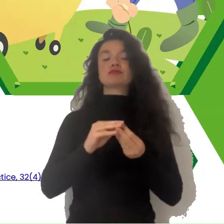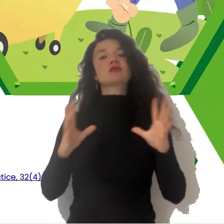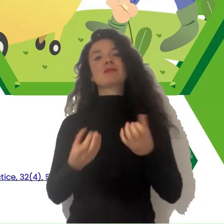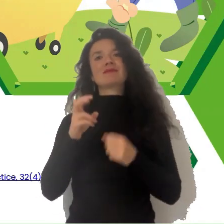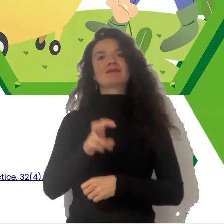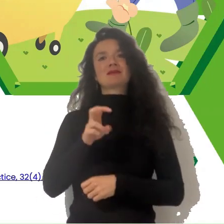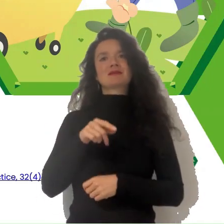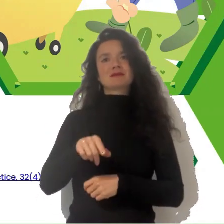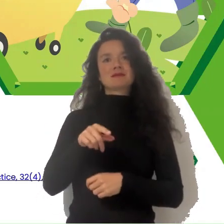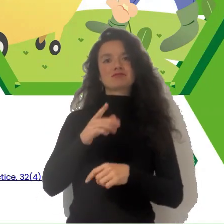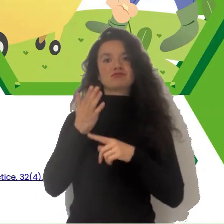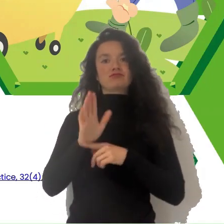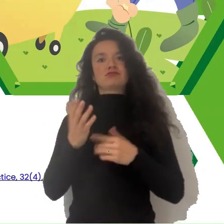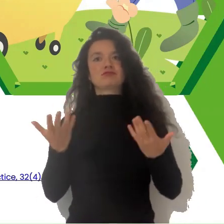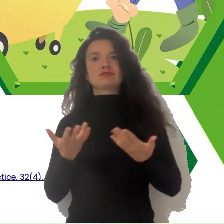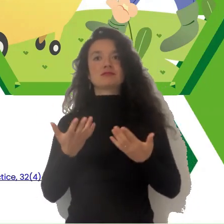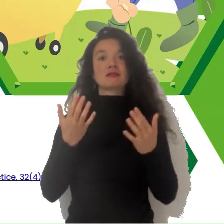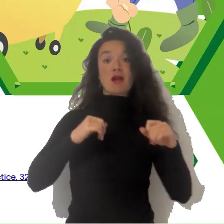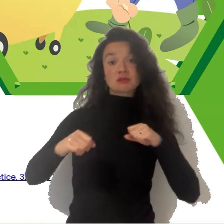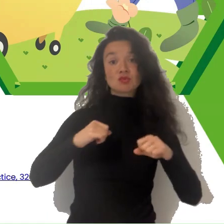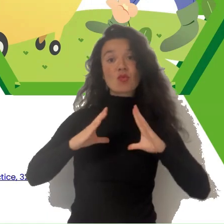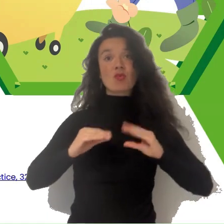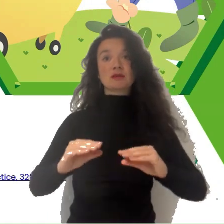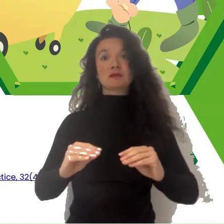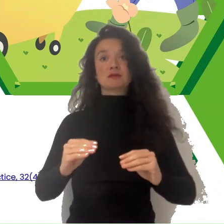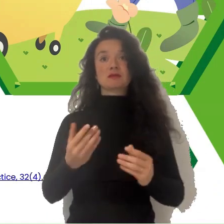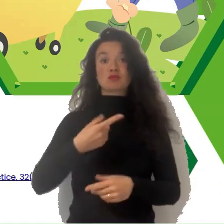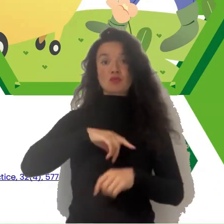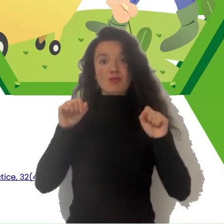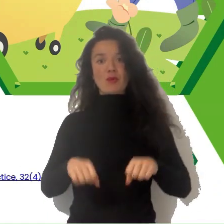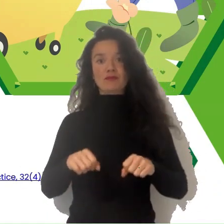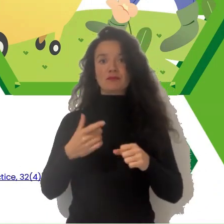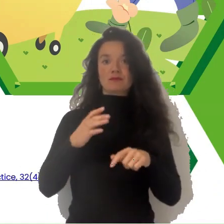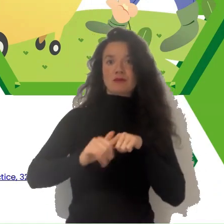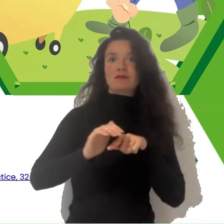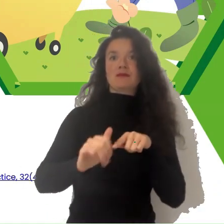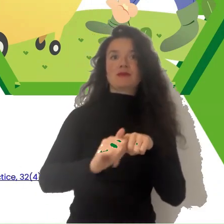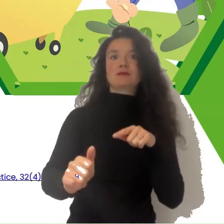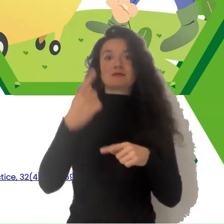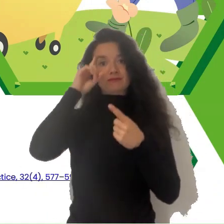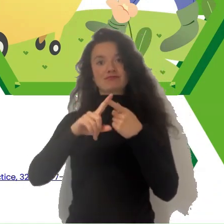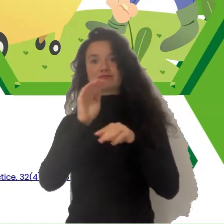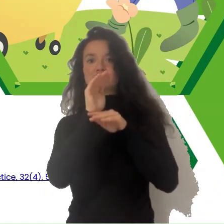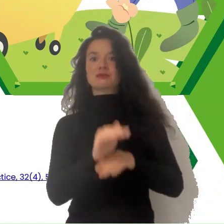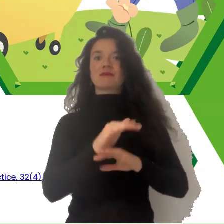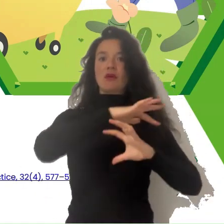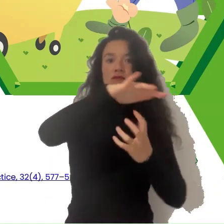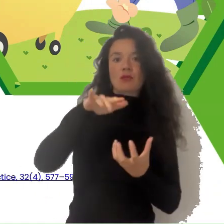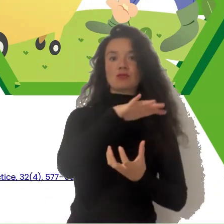recycle. Also, green skills is about the attitudes and values we have as human